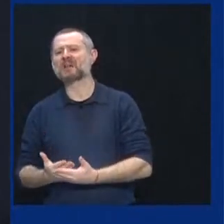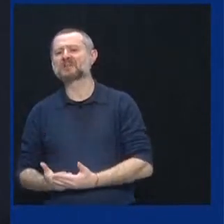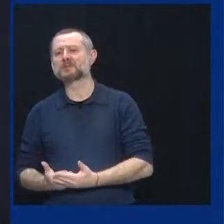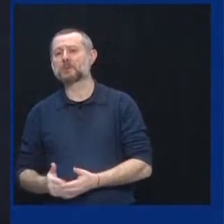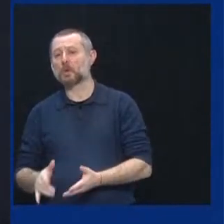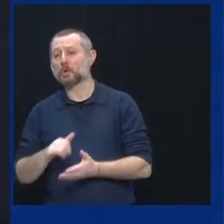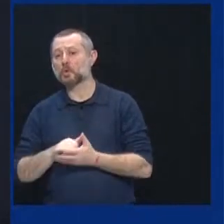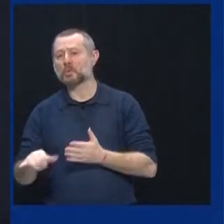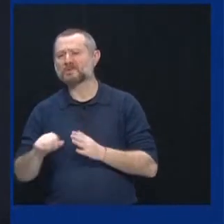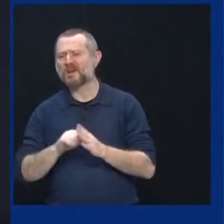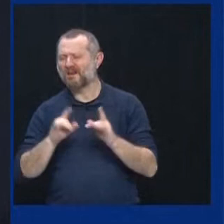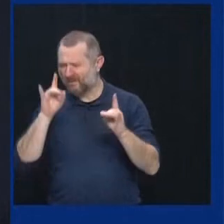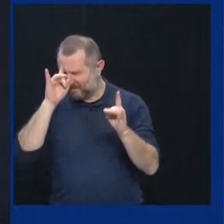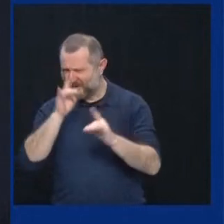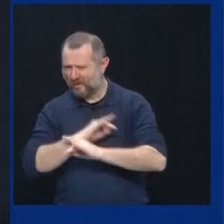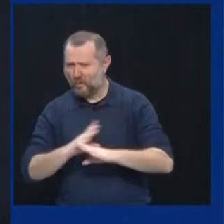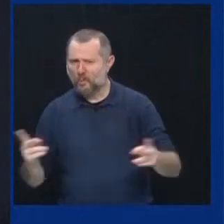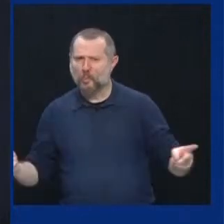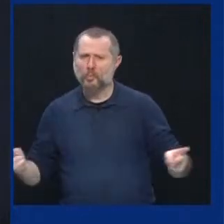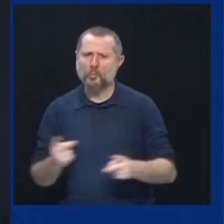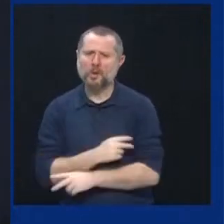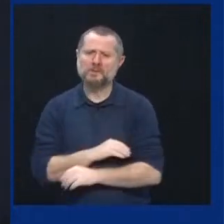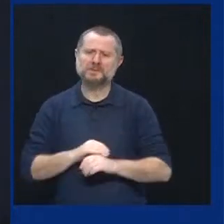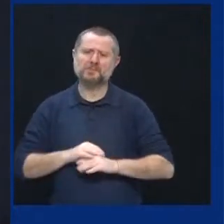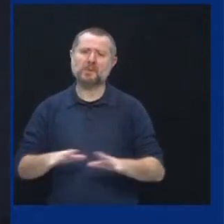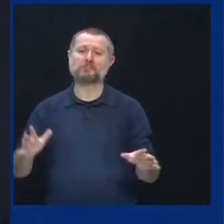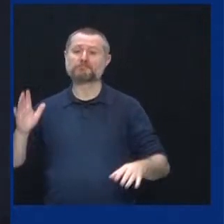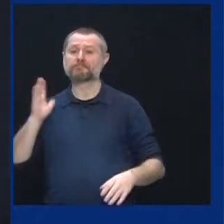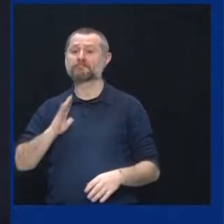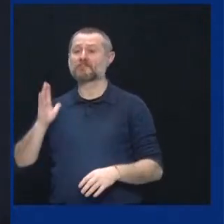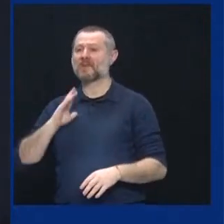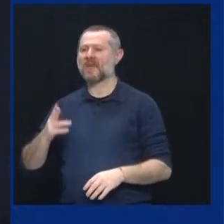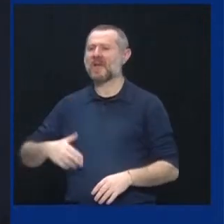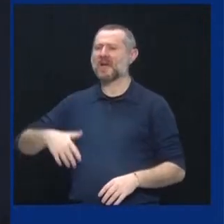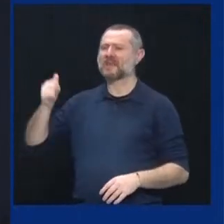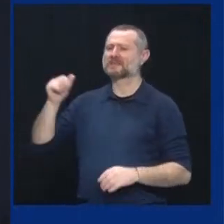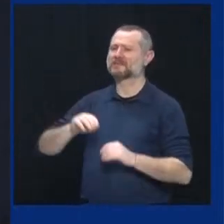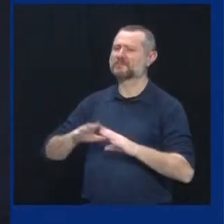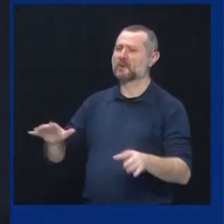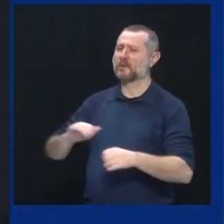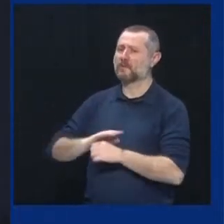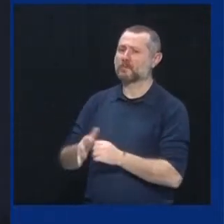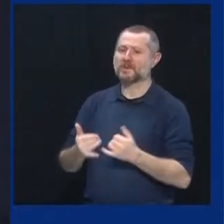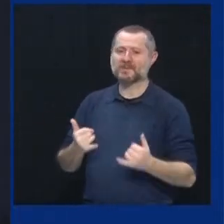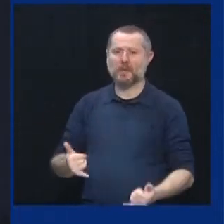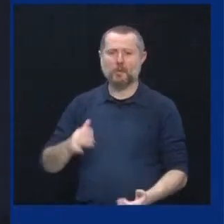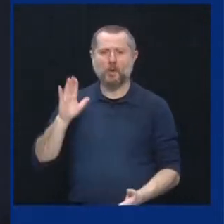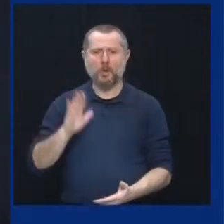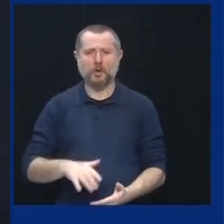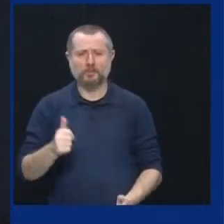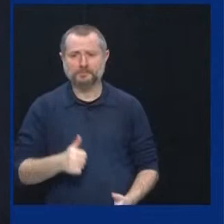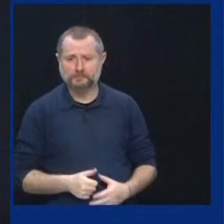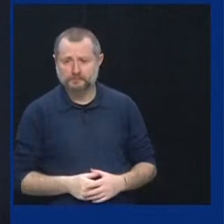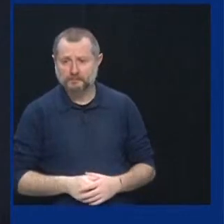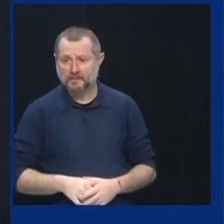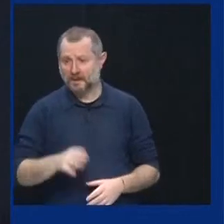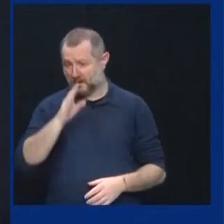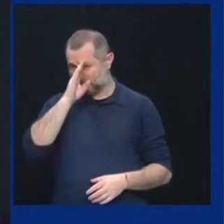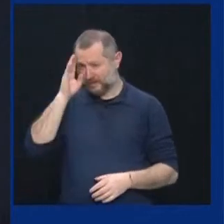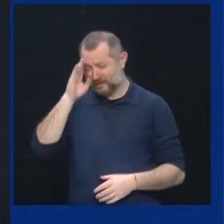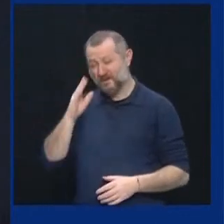were. We were ambushed. We went from the highest infection rate to the lowest. We were on the verge of overwhelming the